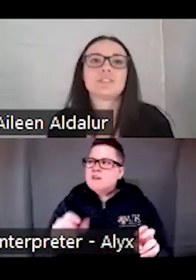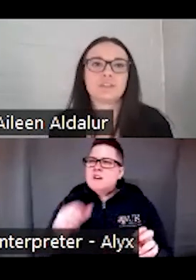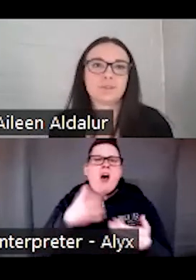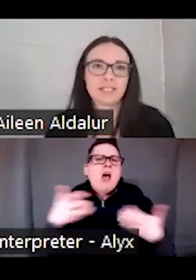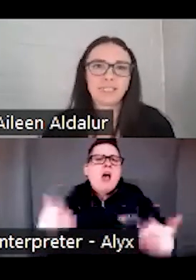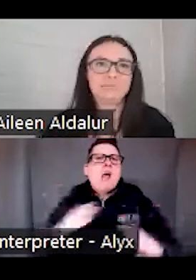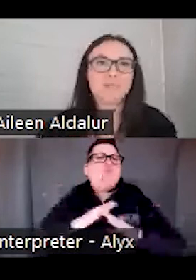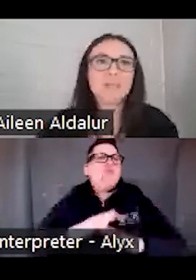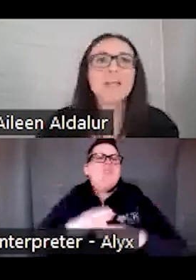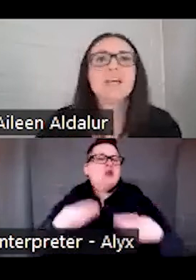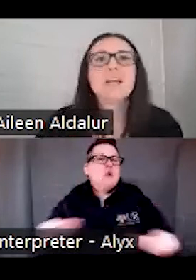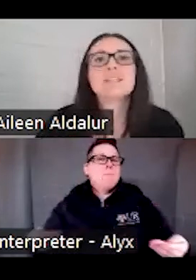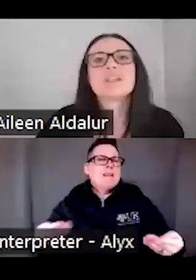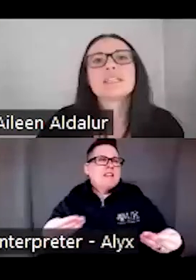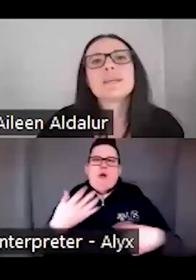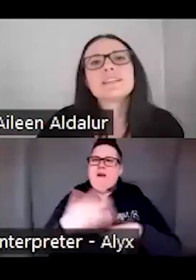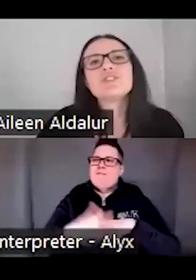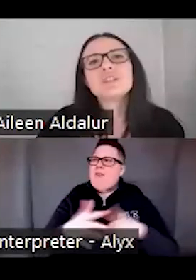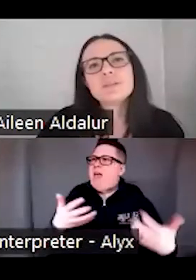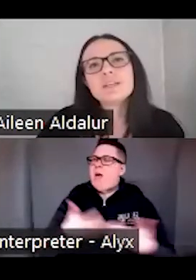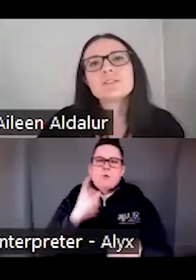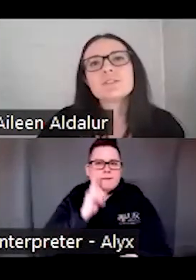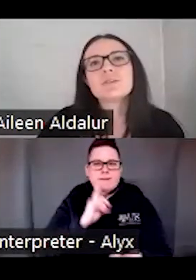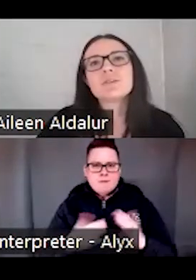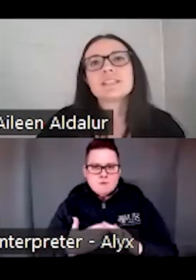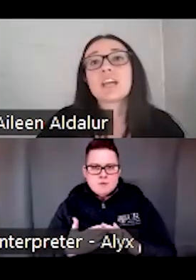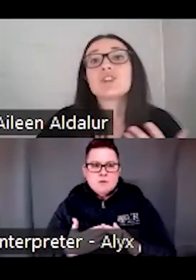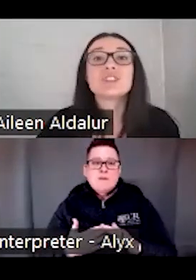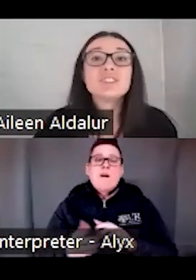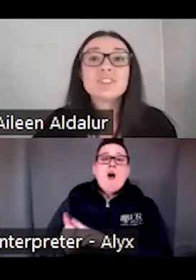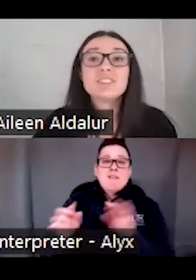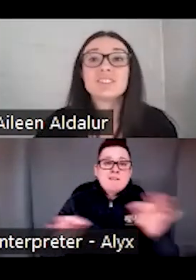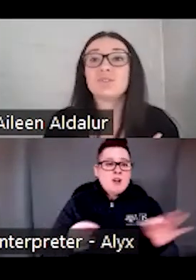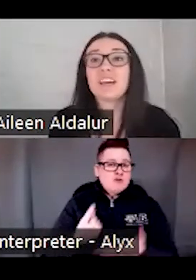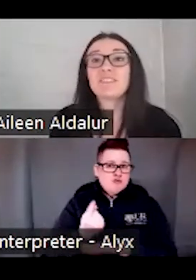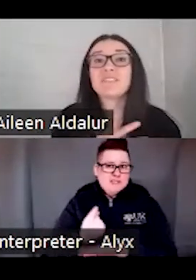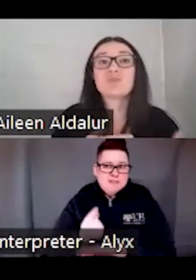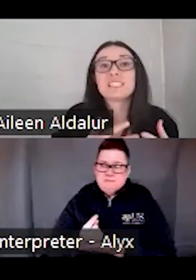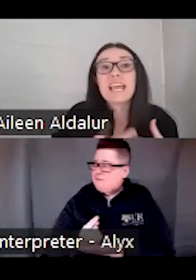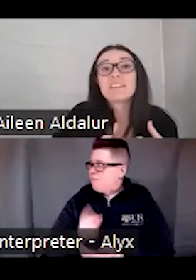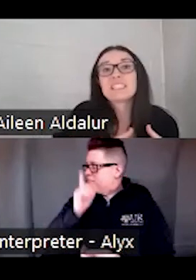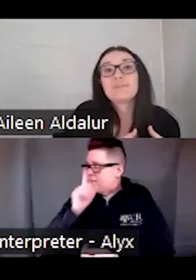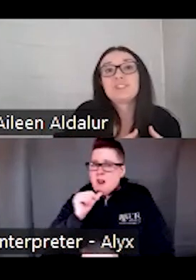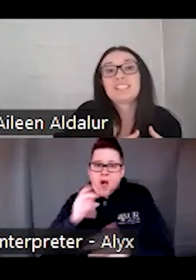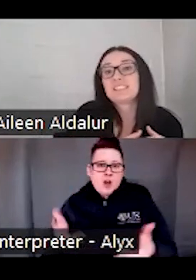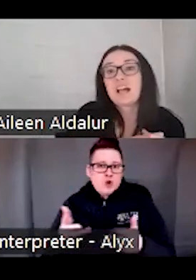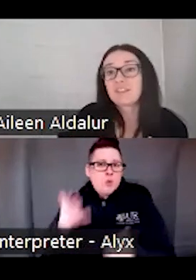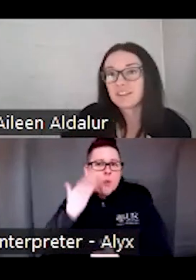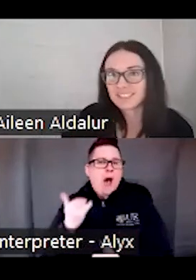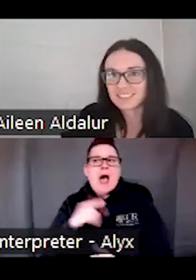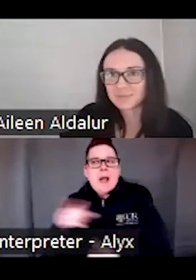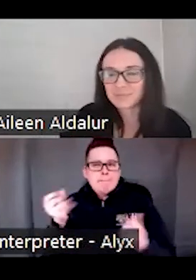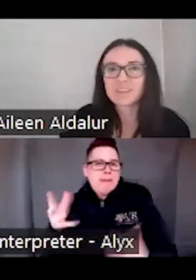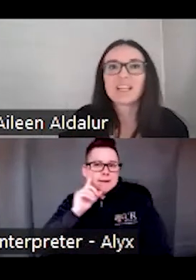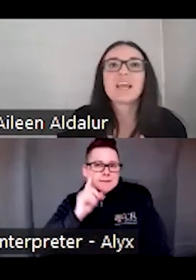geared towards their community. So they explained that treatment also is not encouraged due to deaf individuals' negative experiences in the